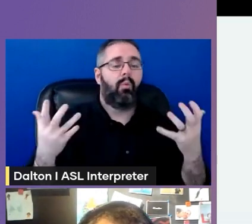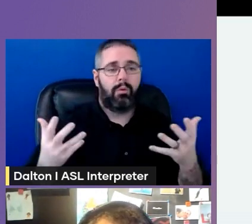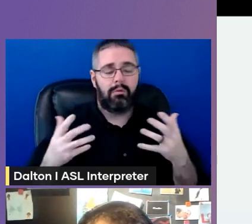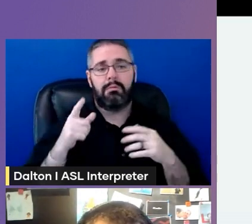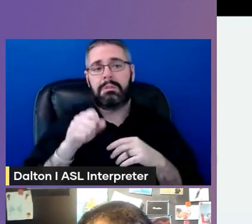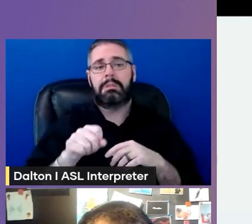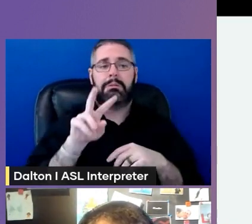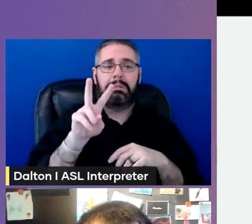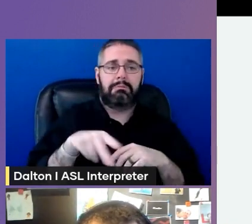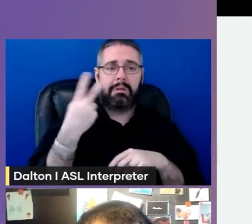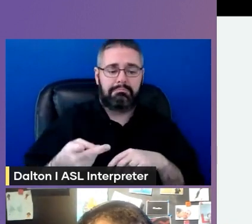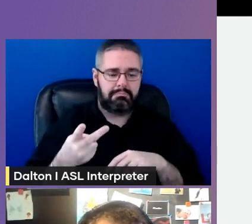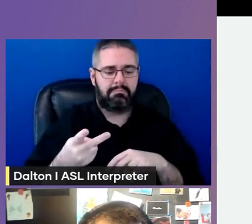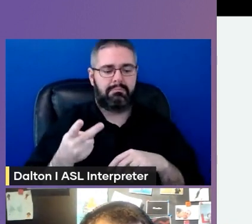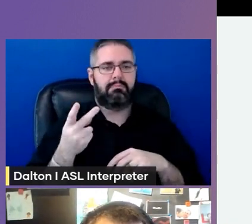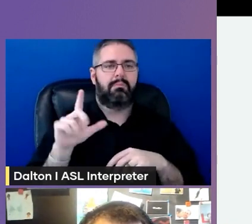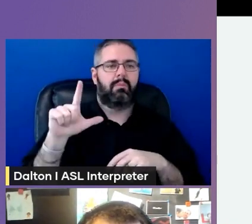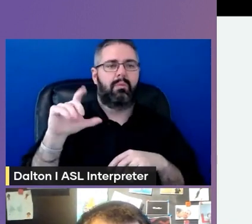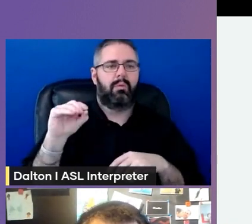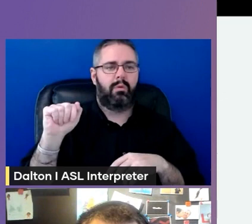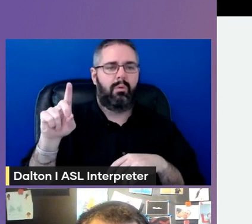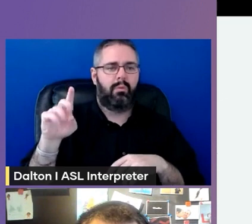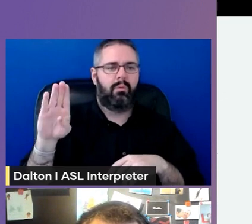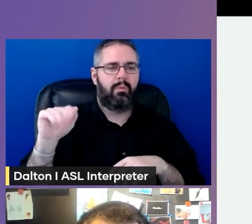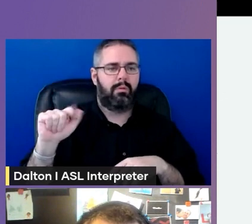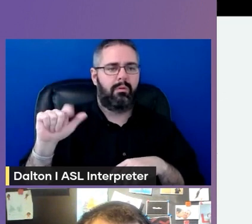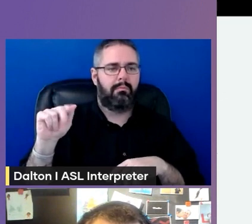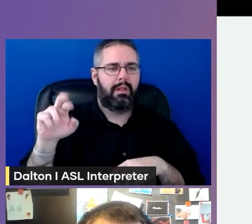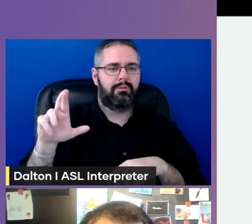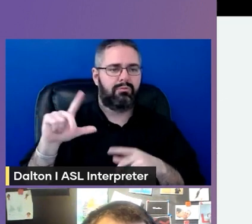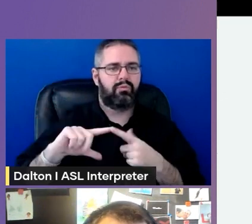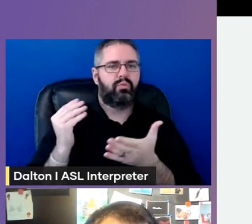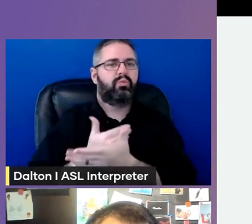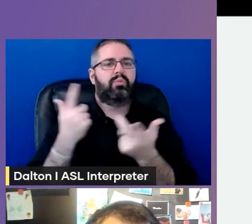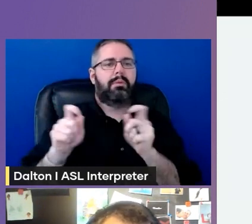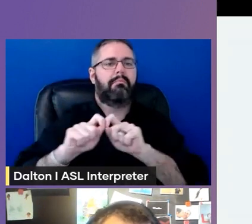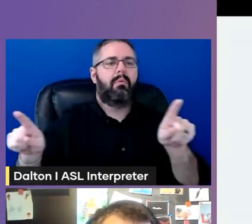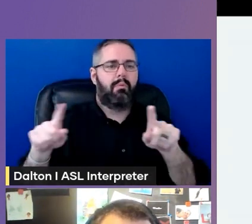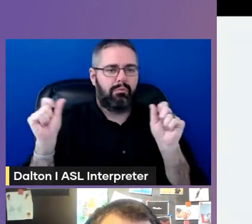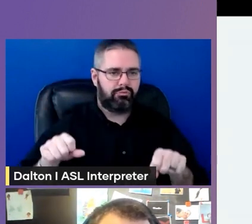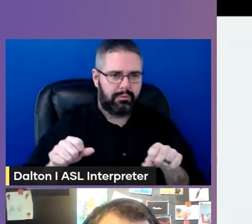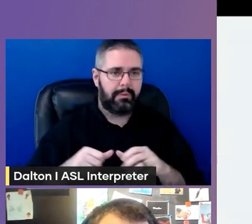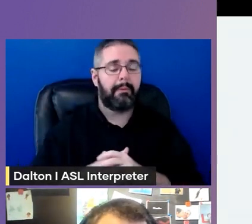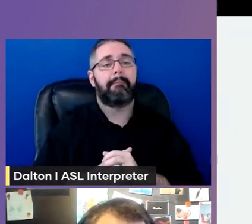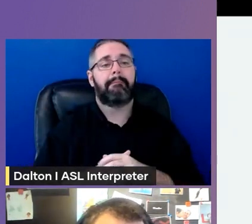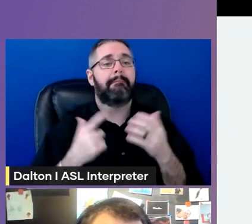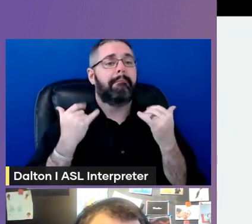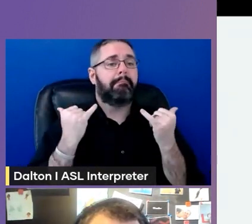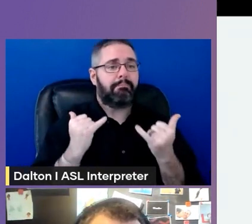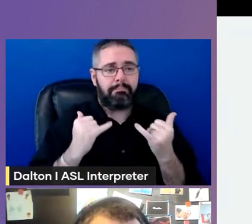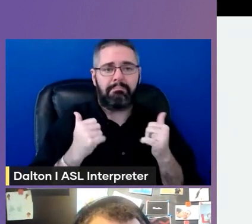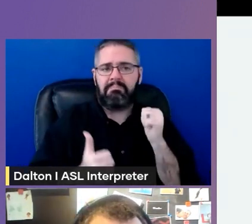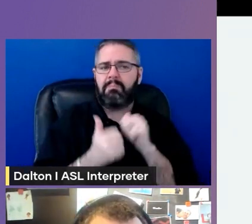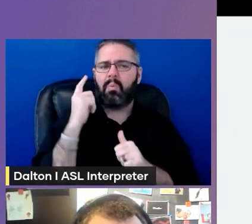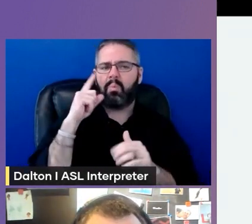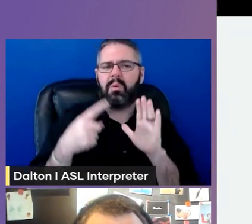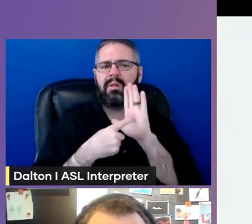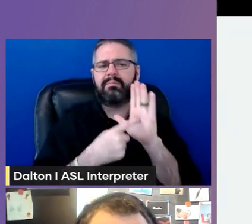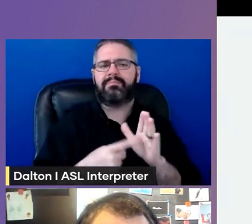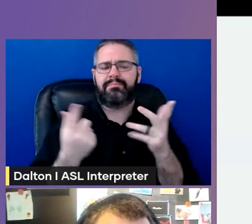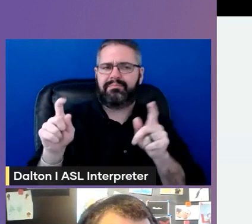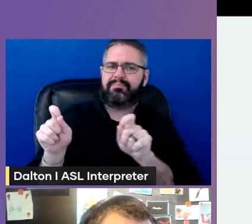flip a load balancer onto the new deploy. So today we're mostly going to show you the deploy